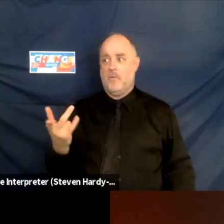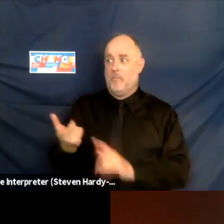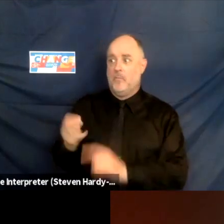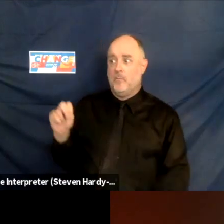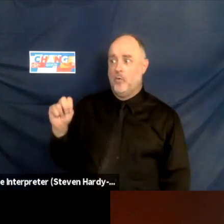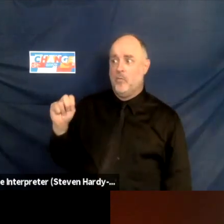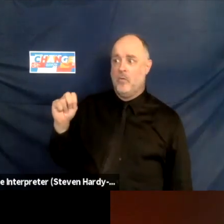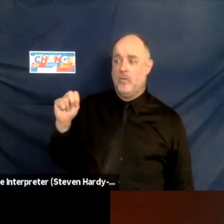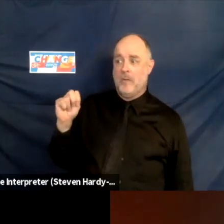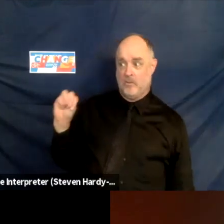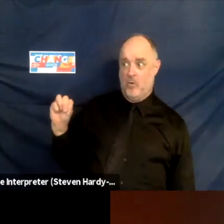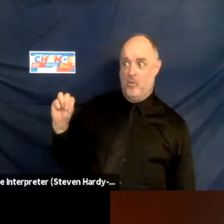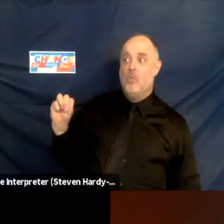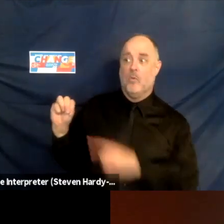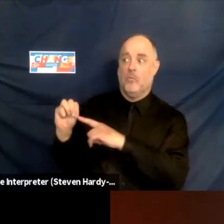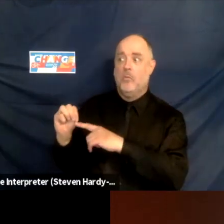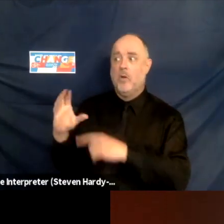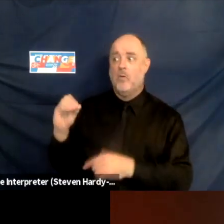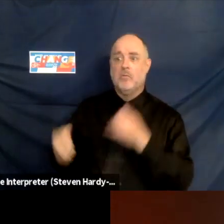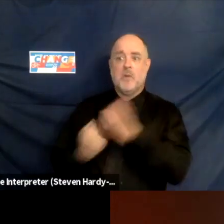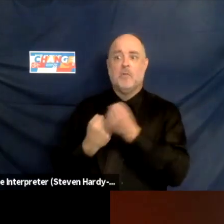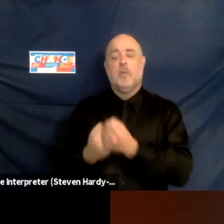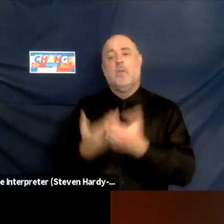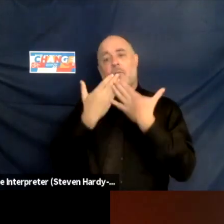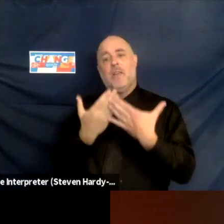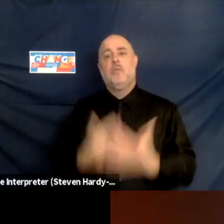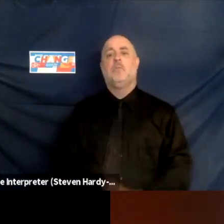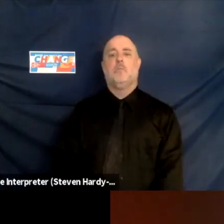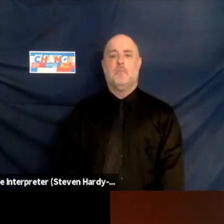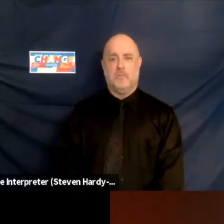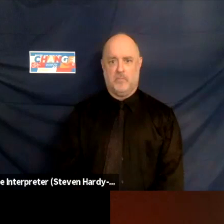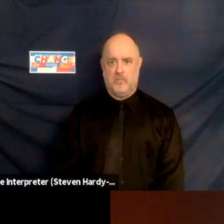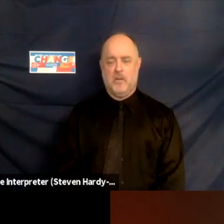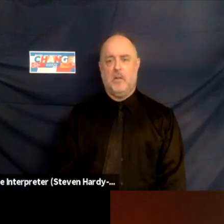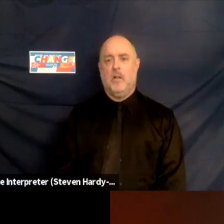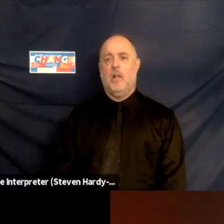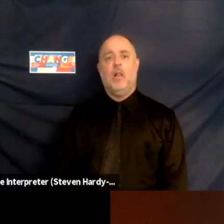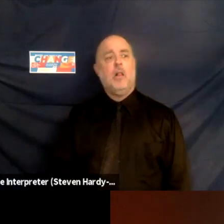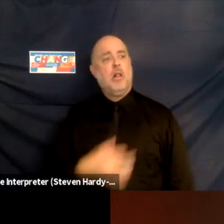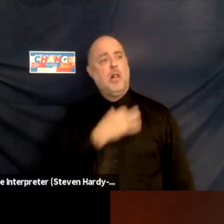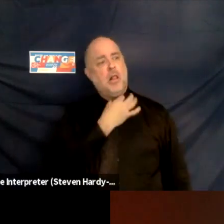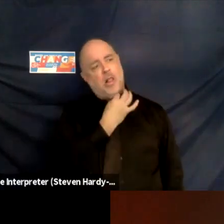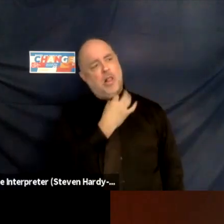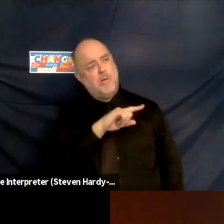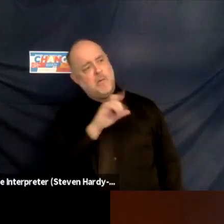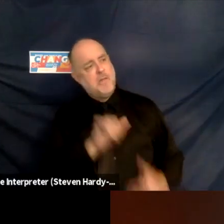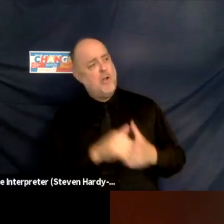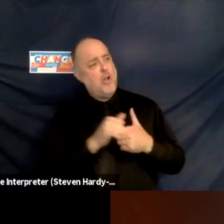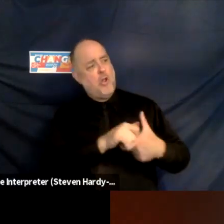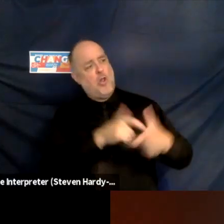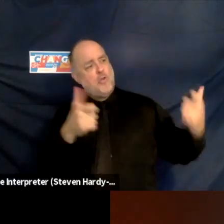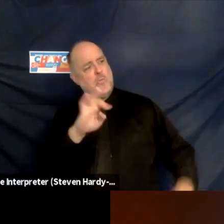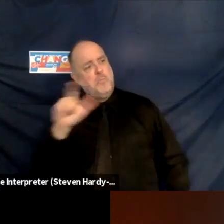we already got a supporter. Thank you. I got a question about the larger bill. The larger bill